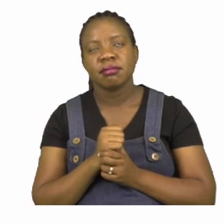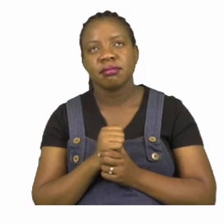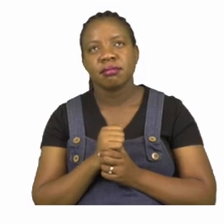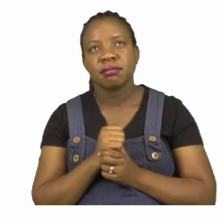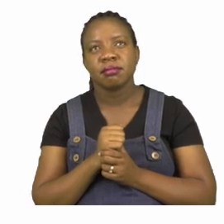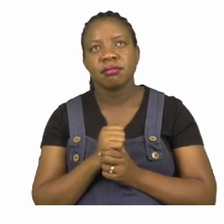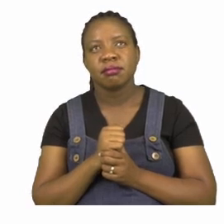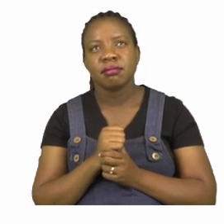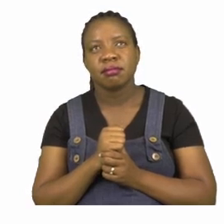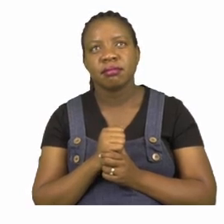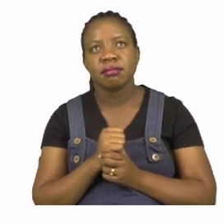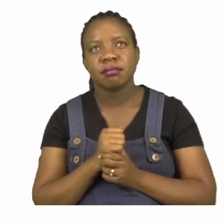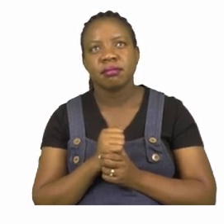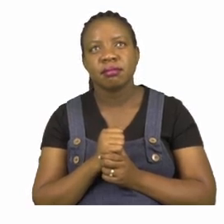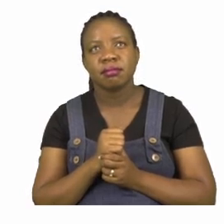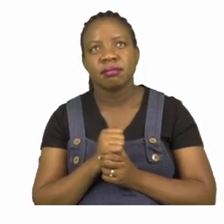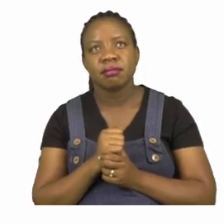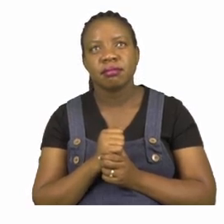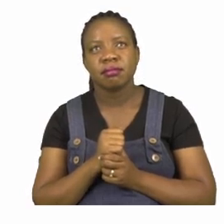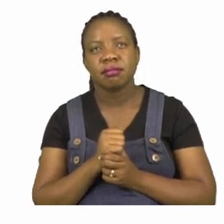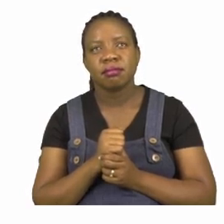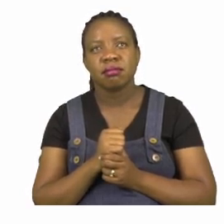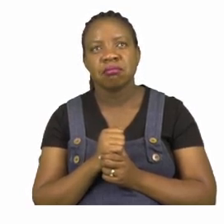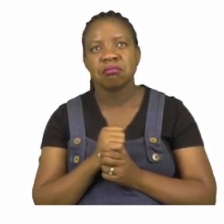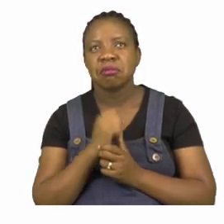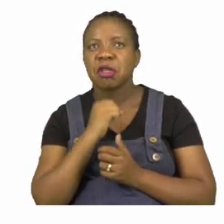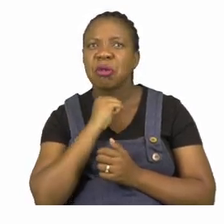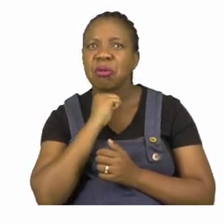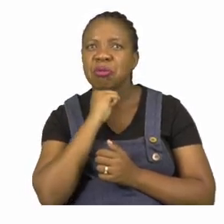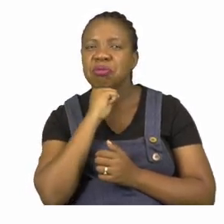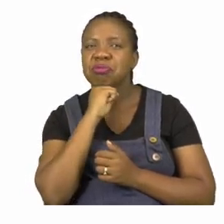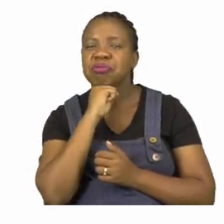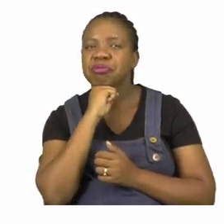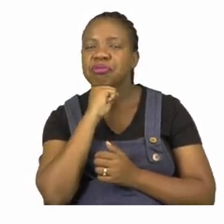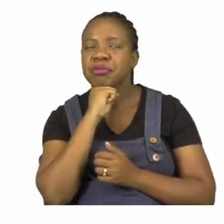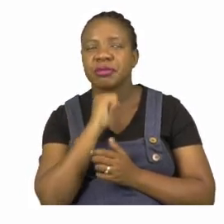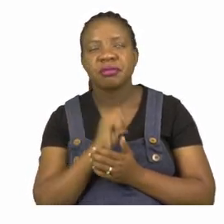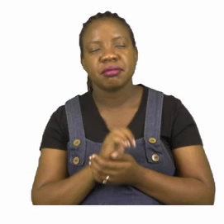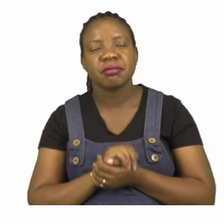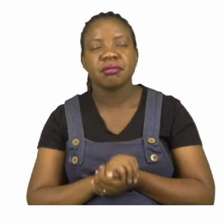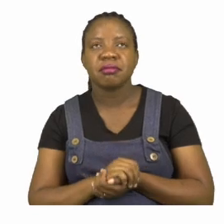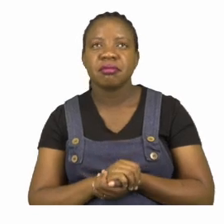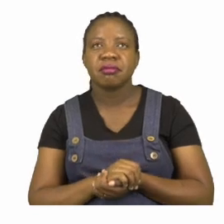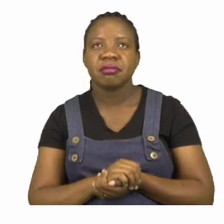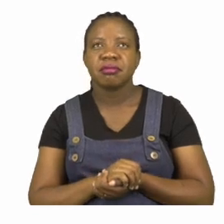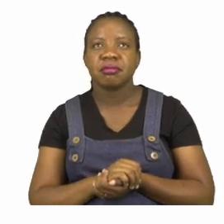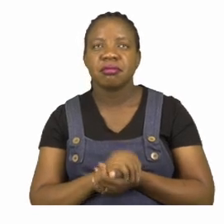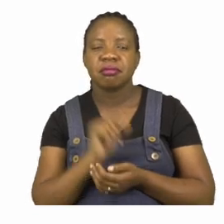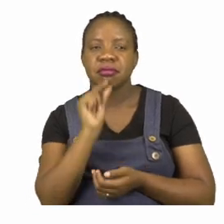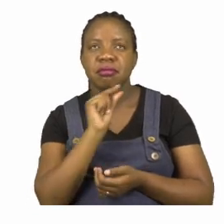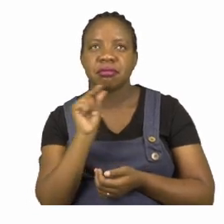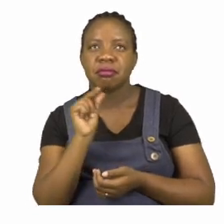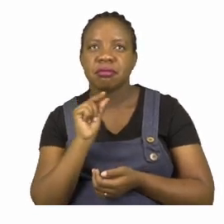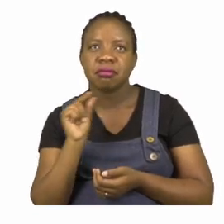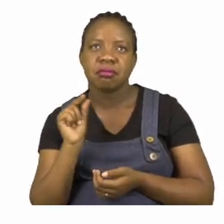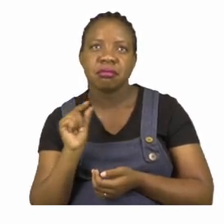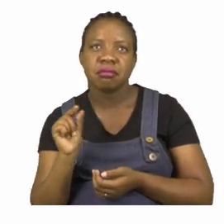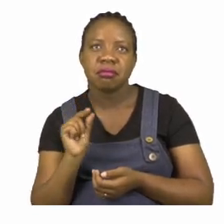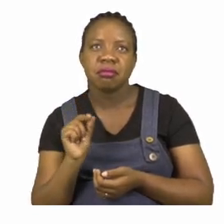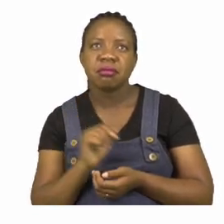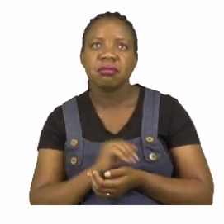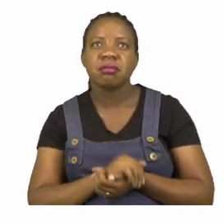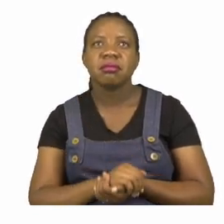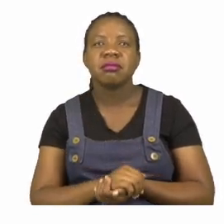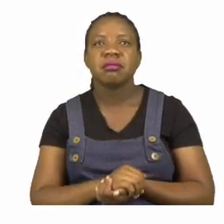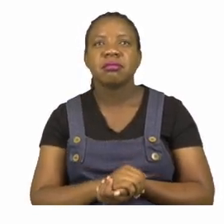remember, when we do phonics, it's about the sounds the letter makes. We're going to do 3 different exercises for this page. The